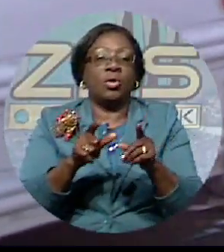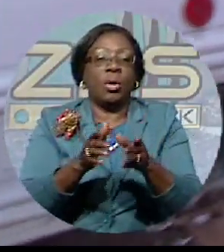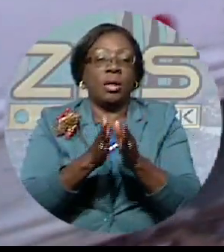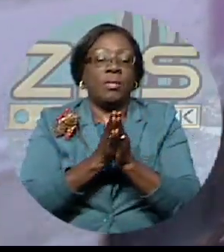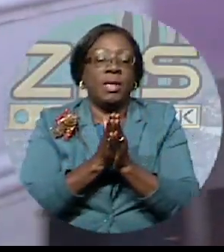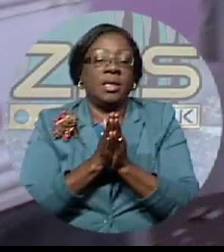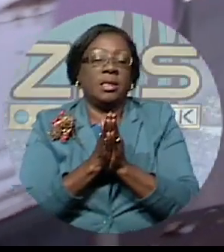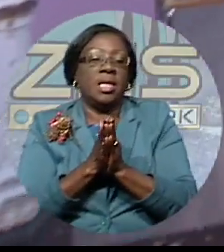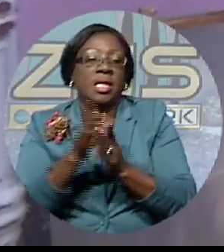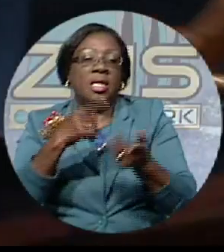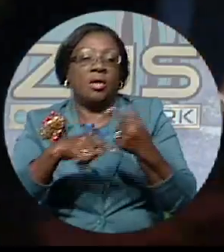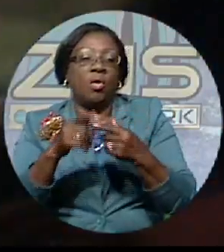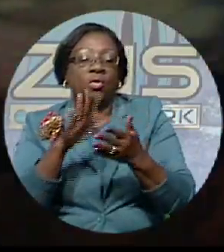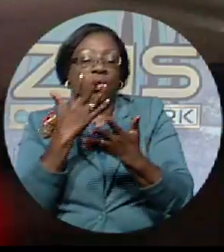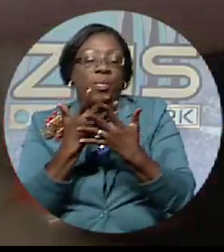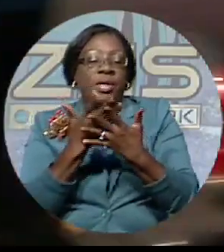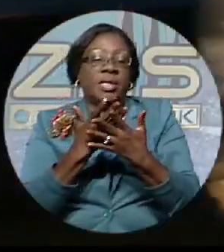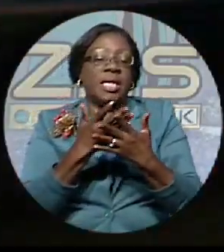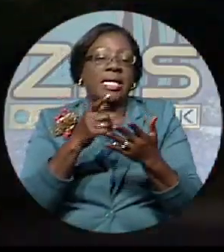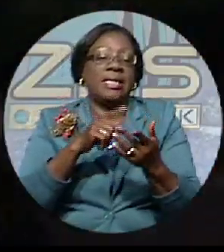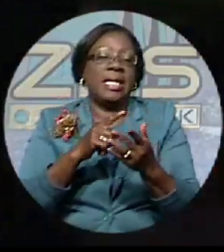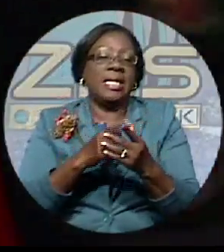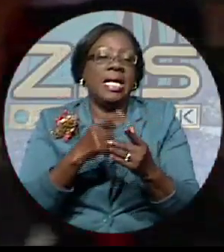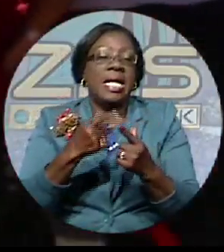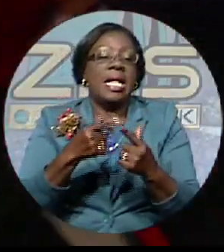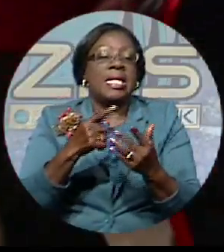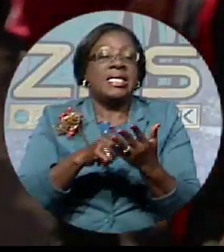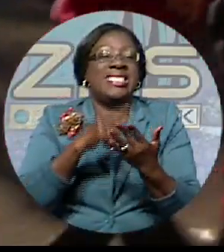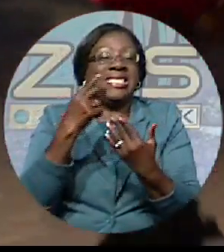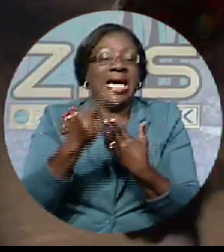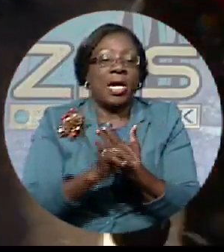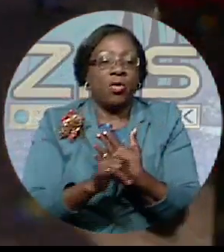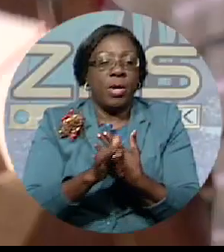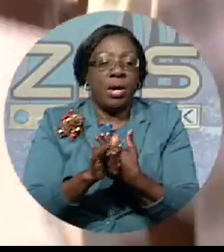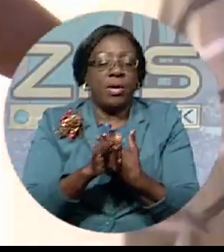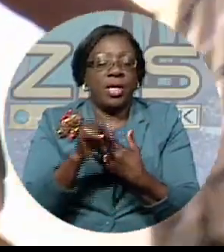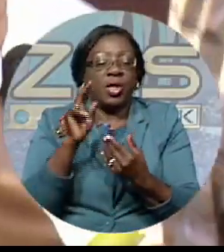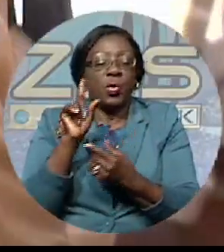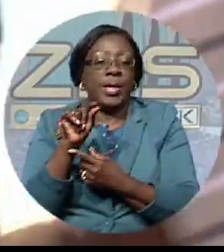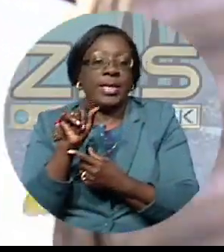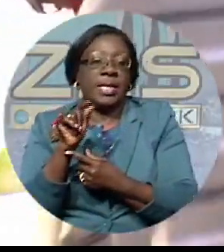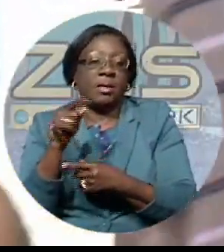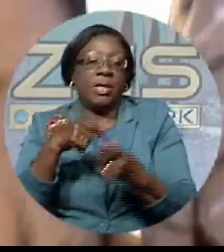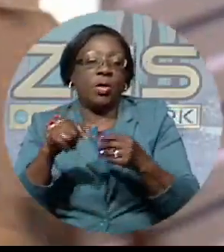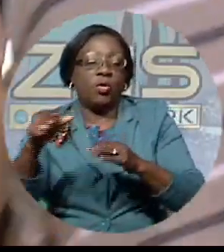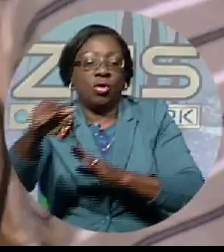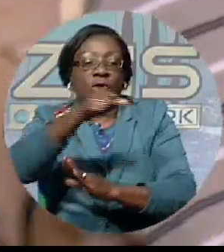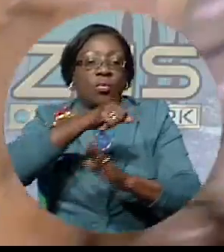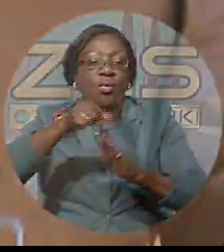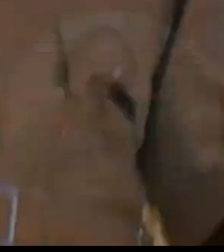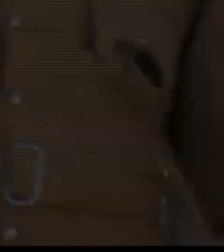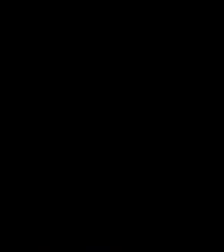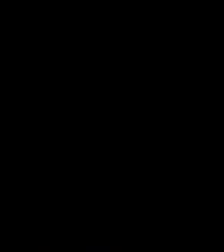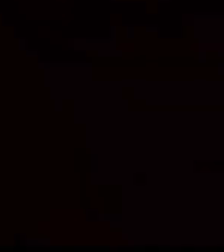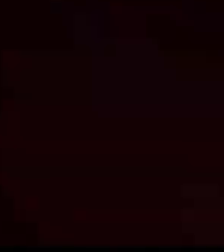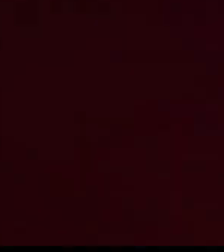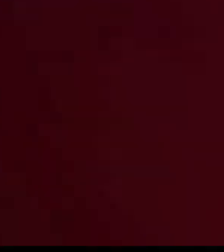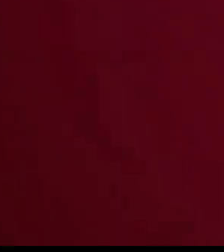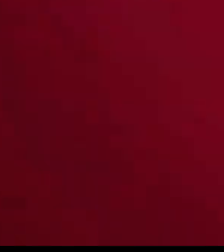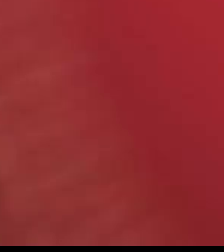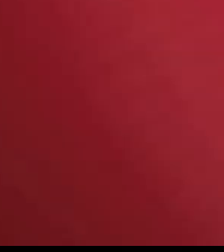Department of Corrections until January 20th, upon which time the matter is expected to be fast-tracked to the Supreme Court.